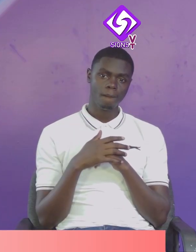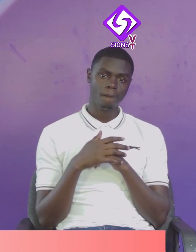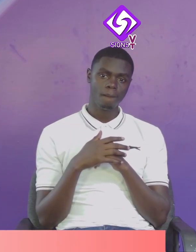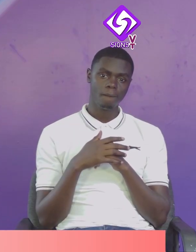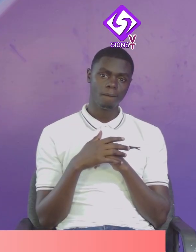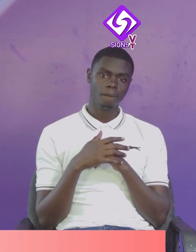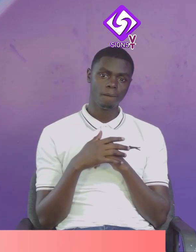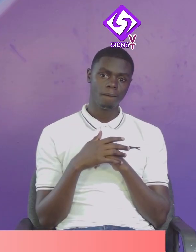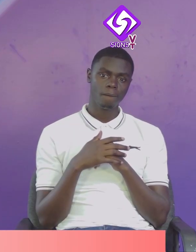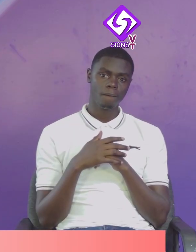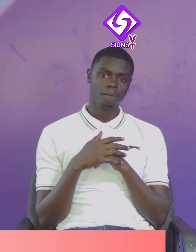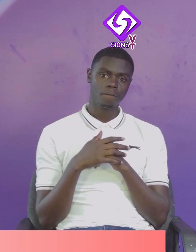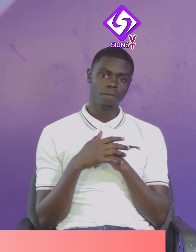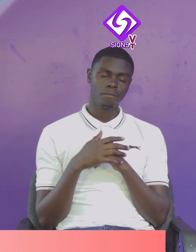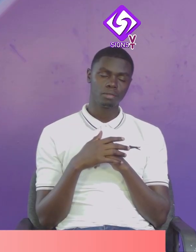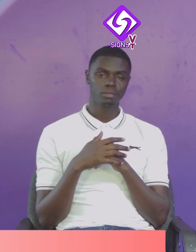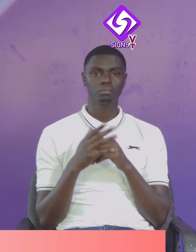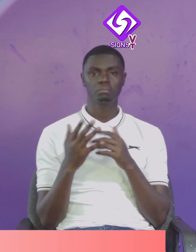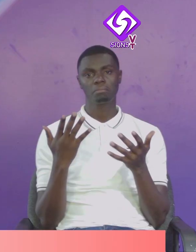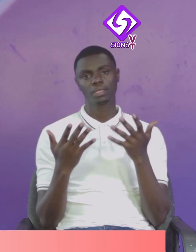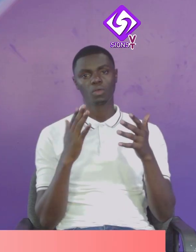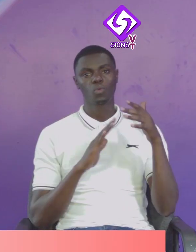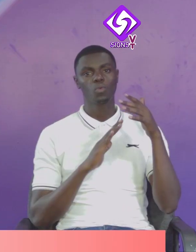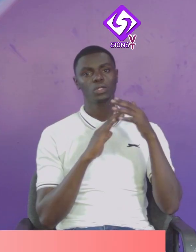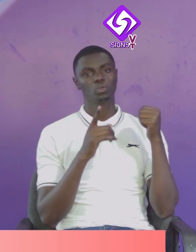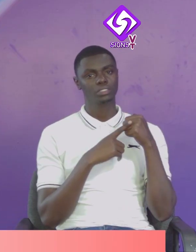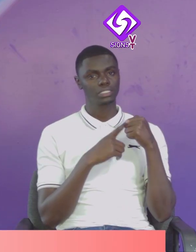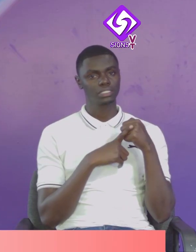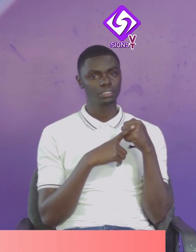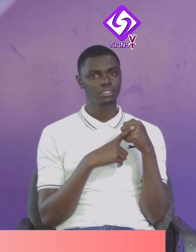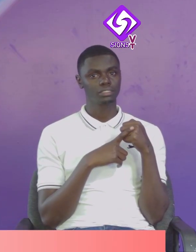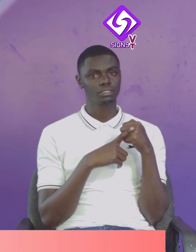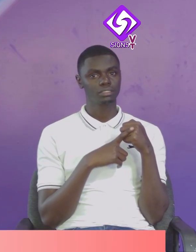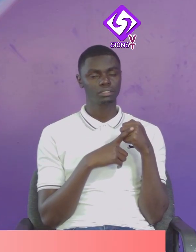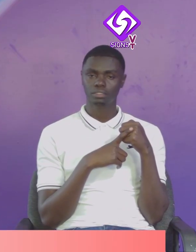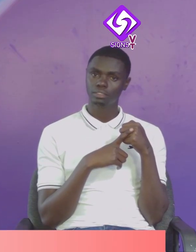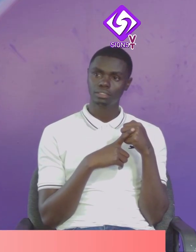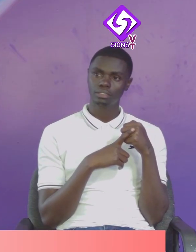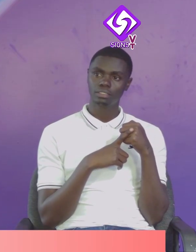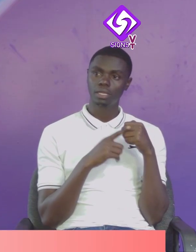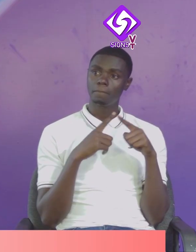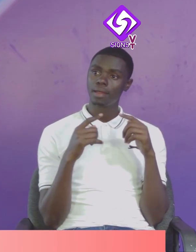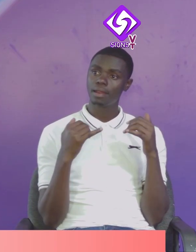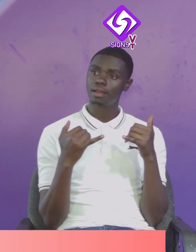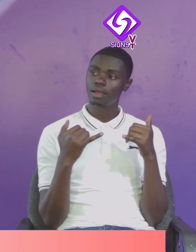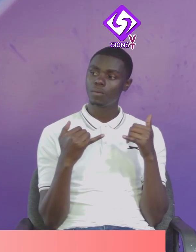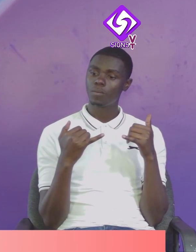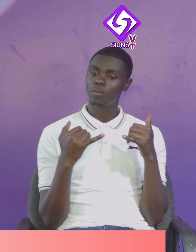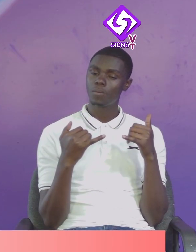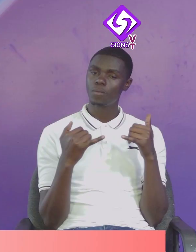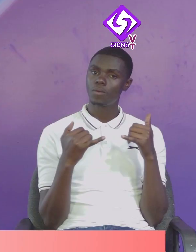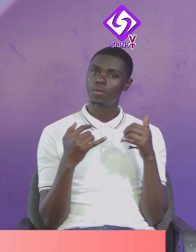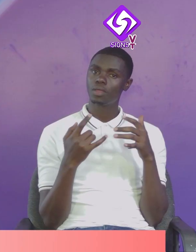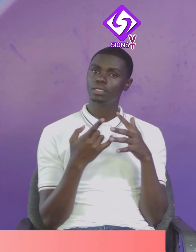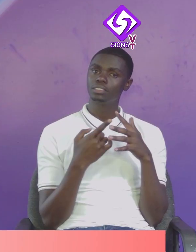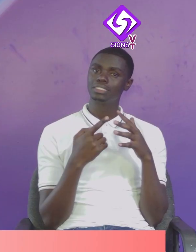they've been known to be at least top 6, at least ikienda sana when they're doing really bad. But this time around, since the season started,